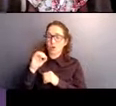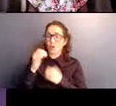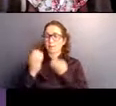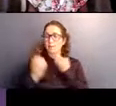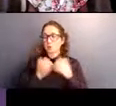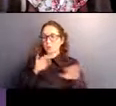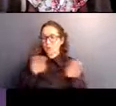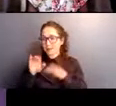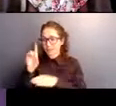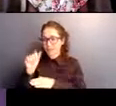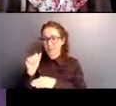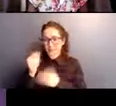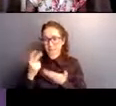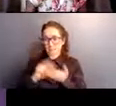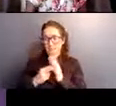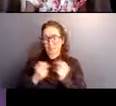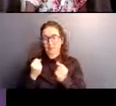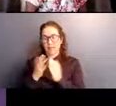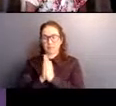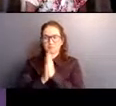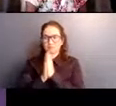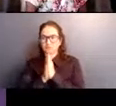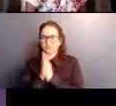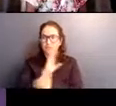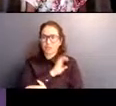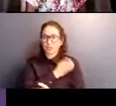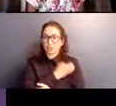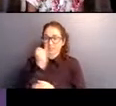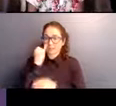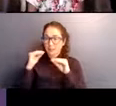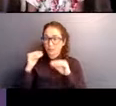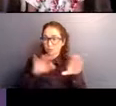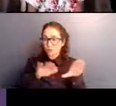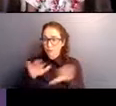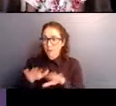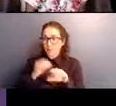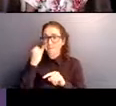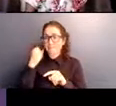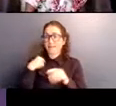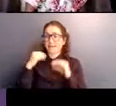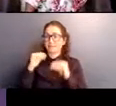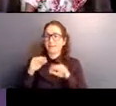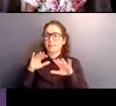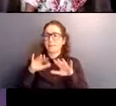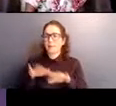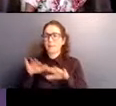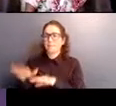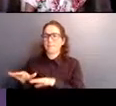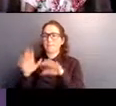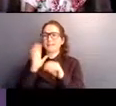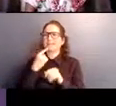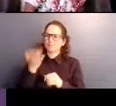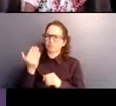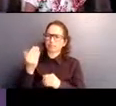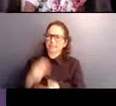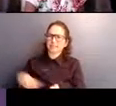disability and they have a lot of energy, and if I'm doing teaching rhythms or if I'm teaching steady beat, I tell you what, let's get up, we